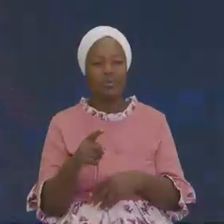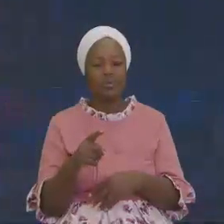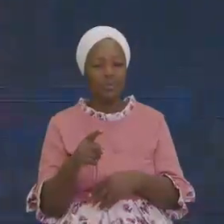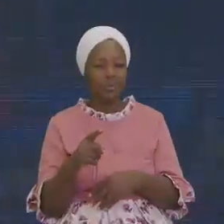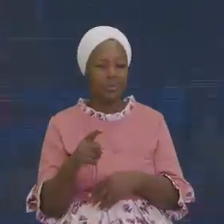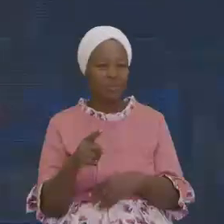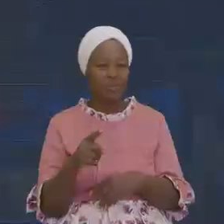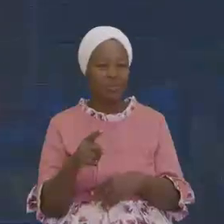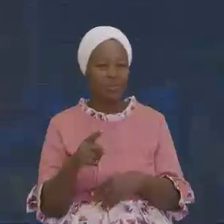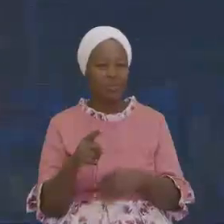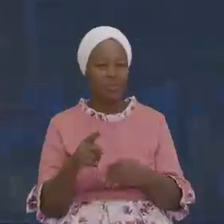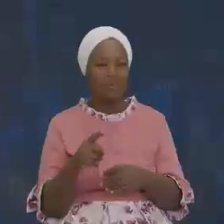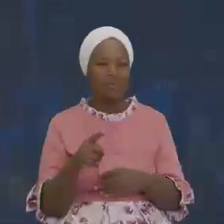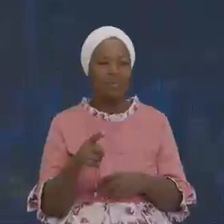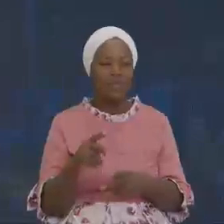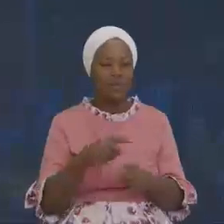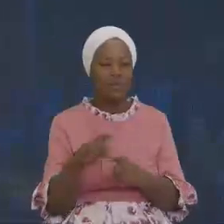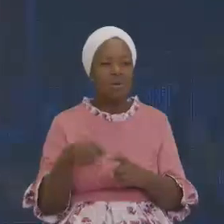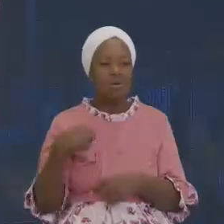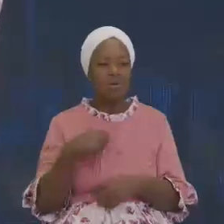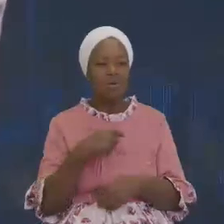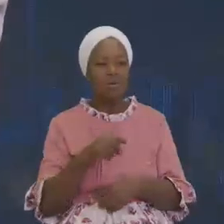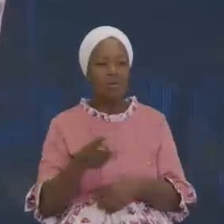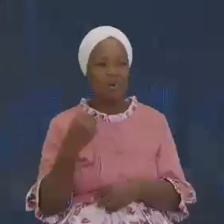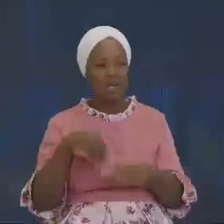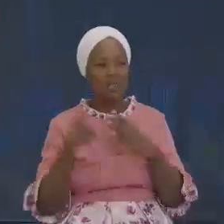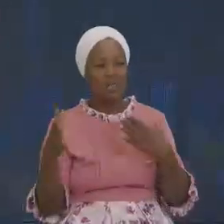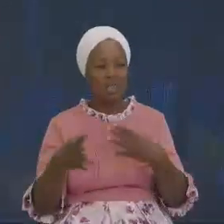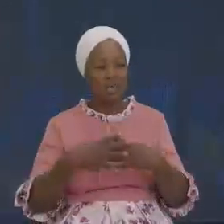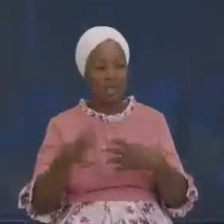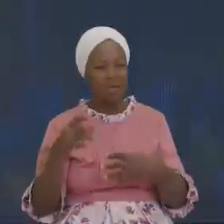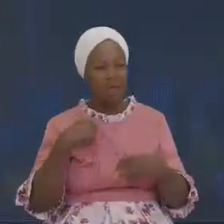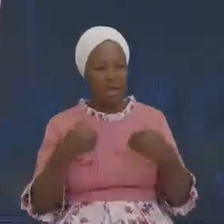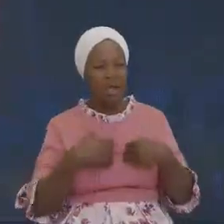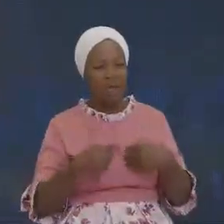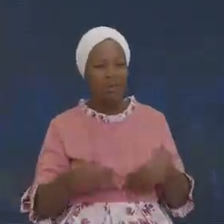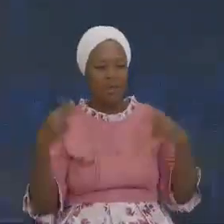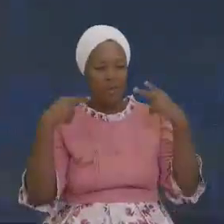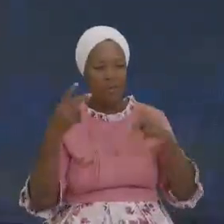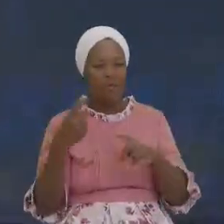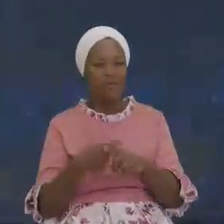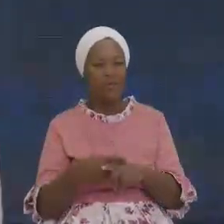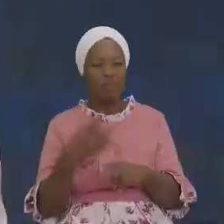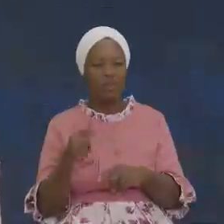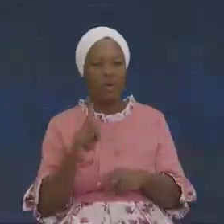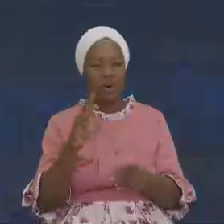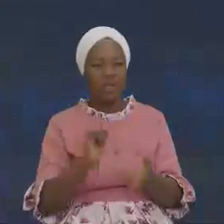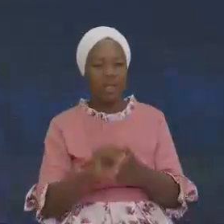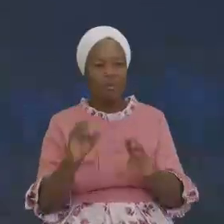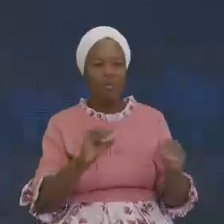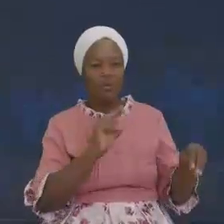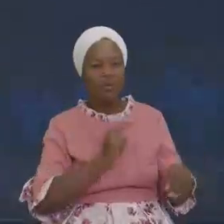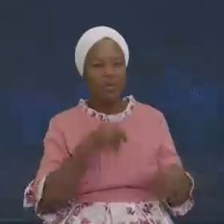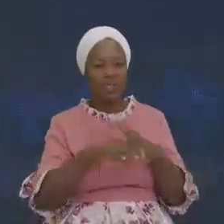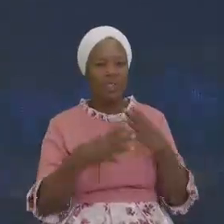When we were in the cage, we had the yoke of the one that put us in the cage.